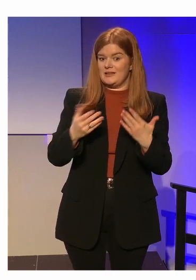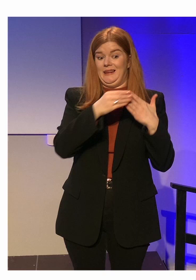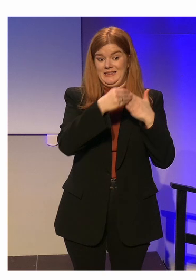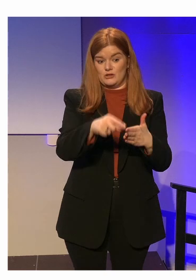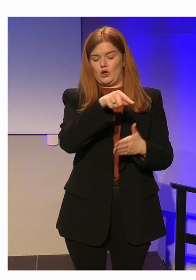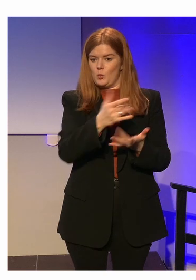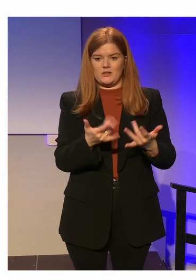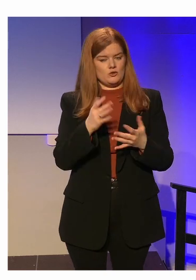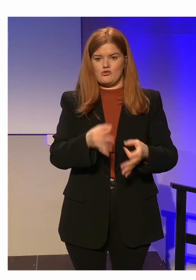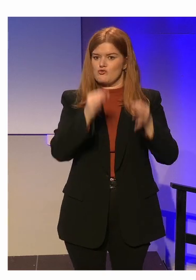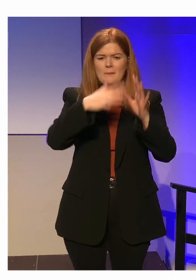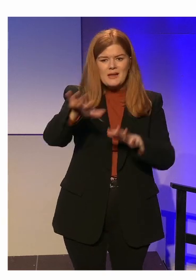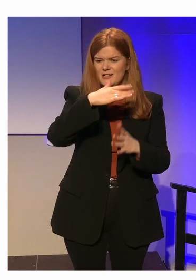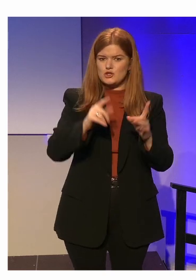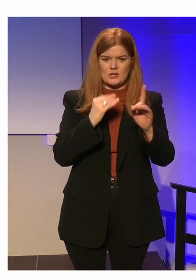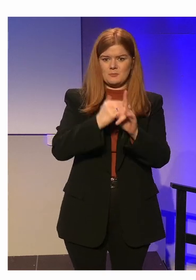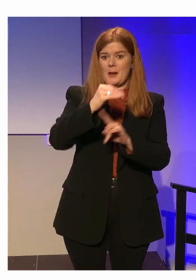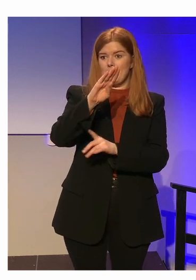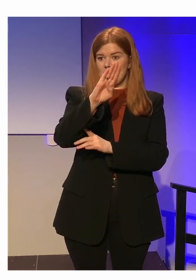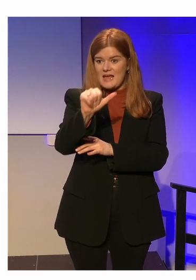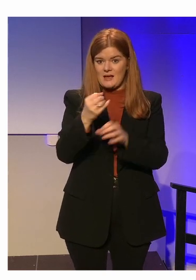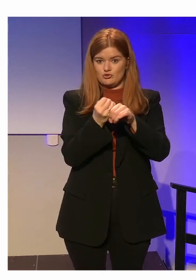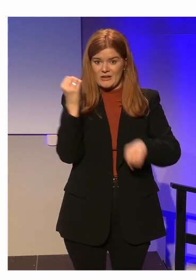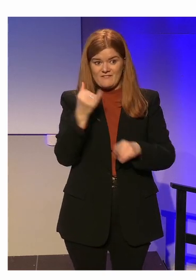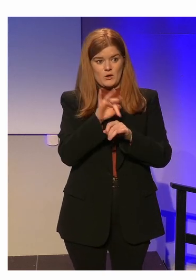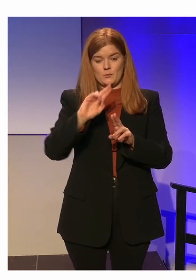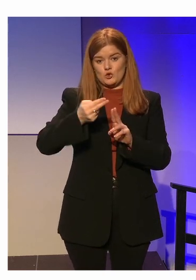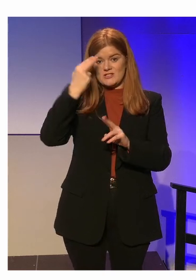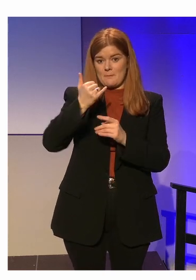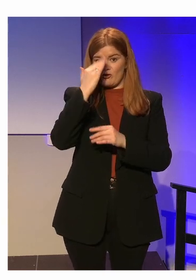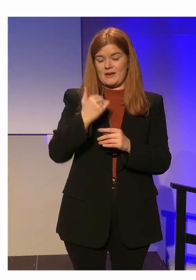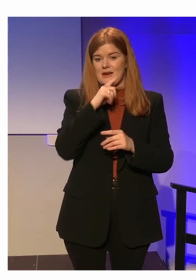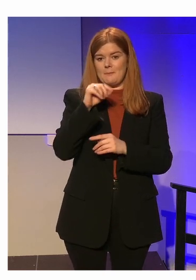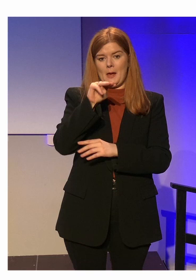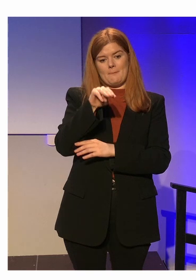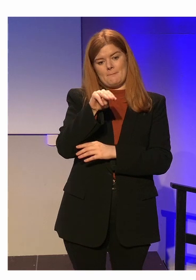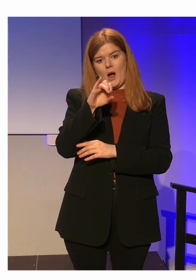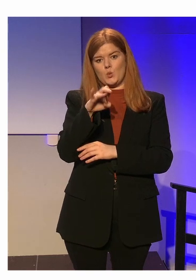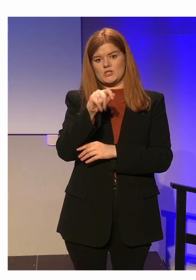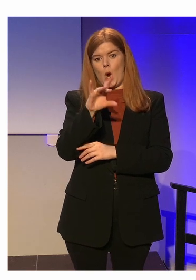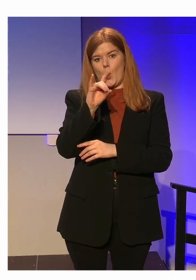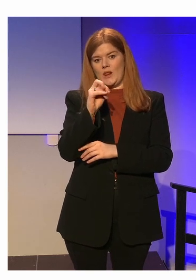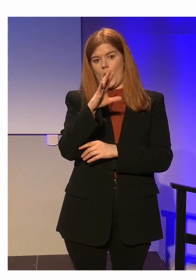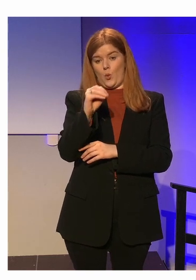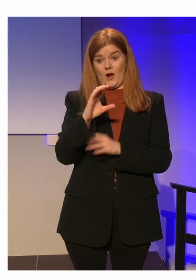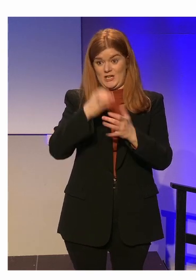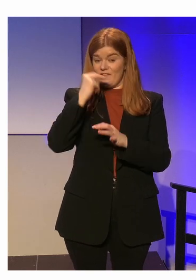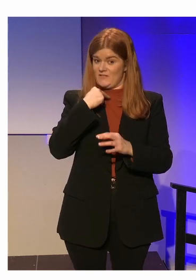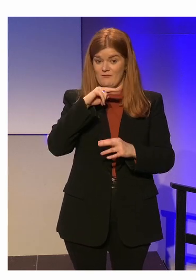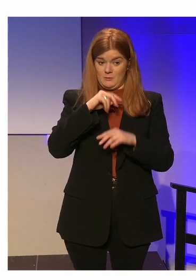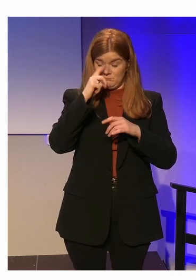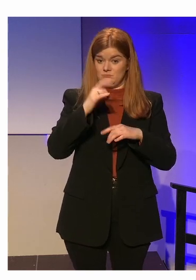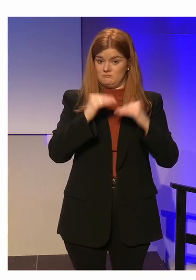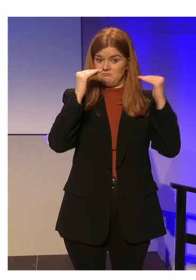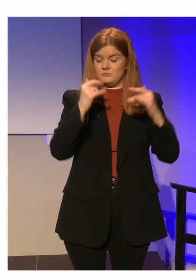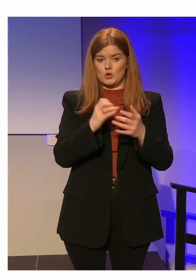her to great places. She got a bachelor's from a university in the United States called Mount Holyoke College, a very esteemed university,